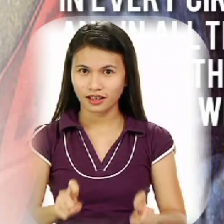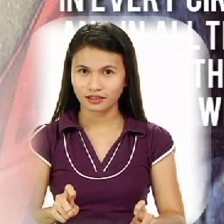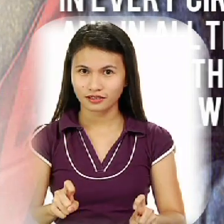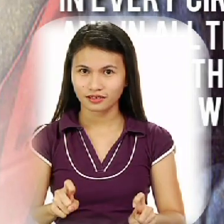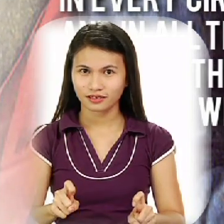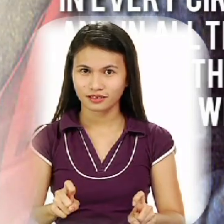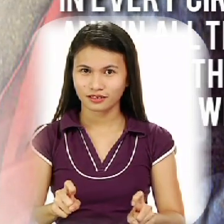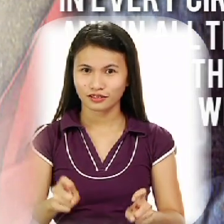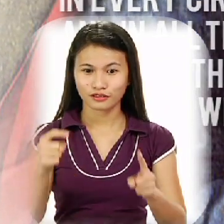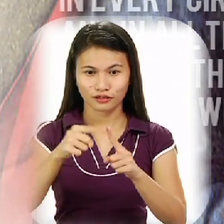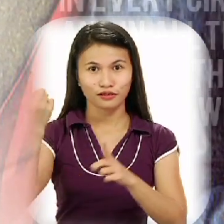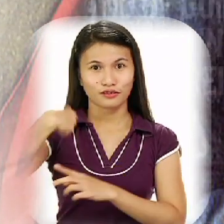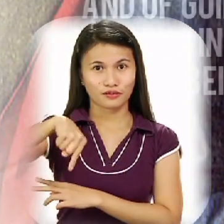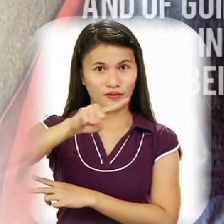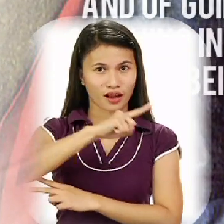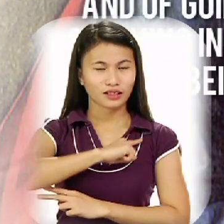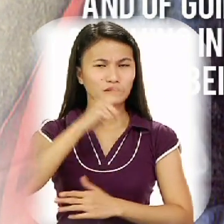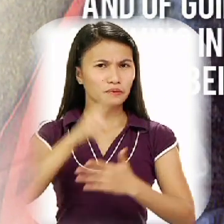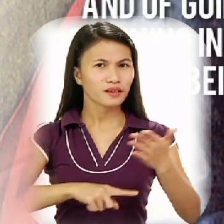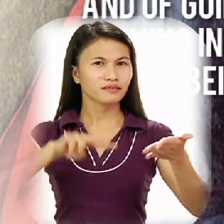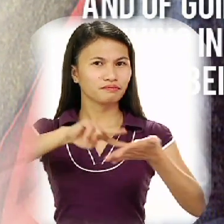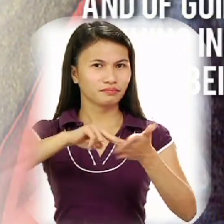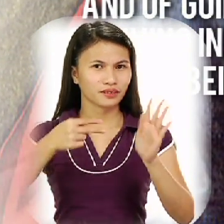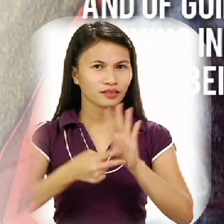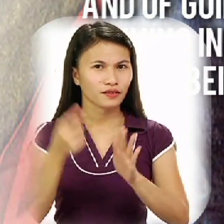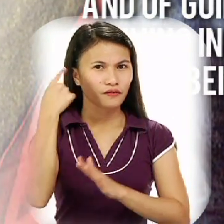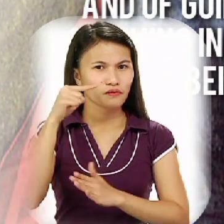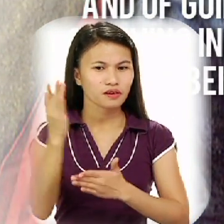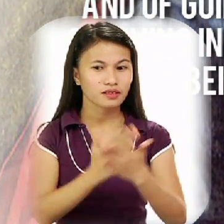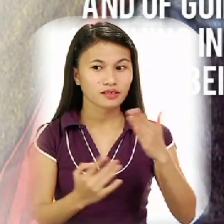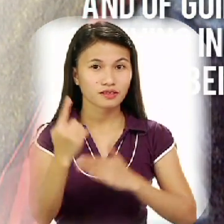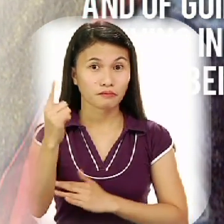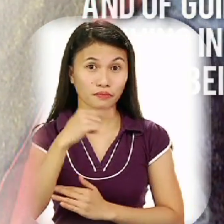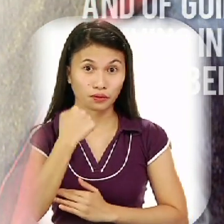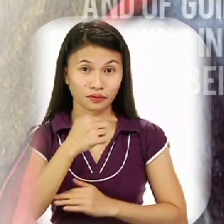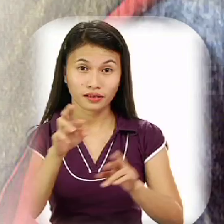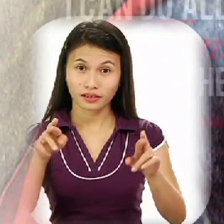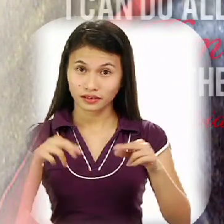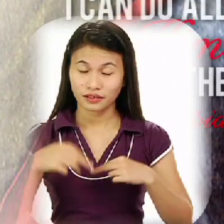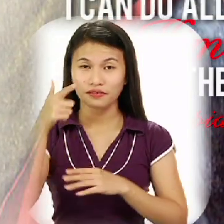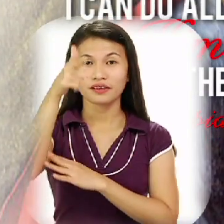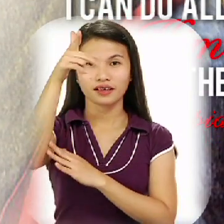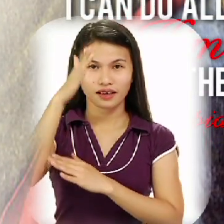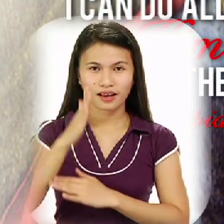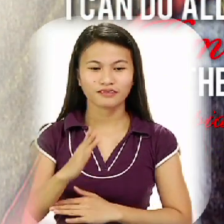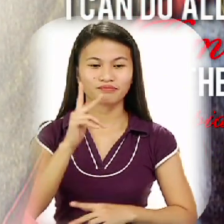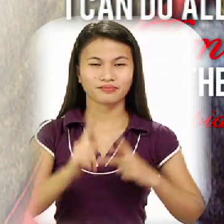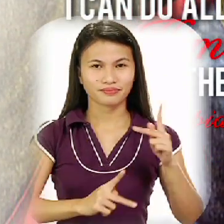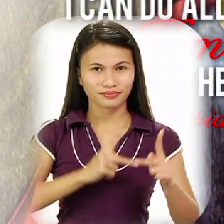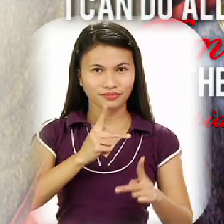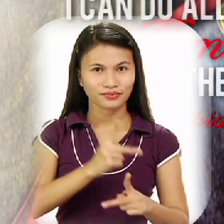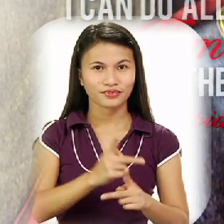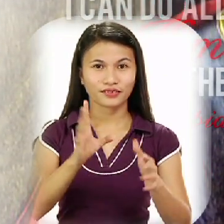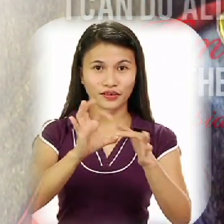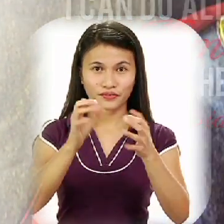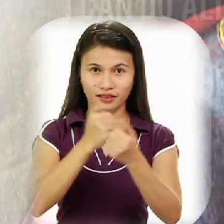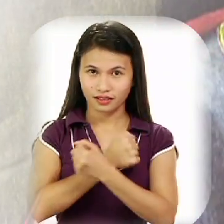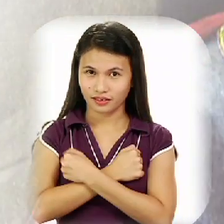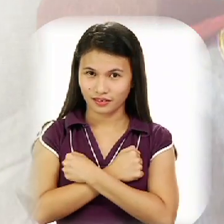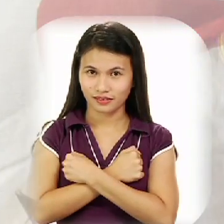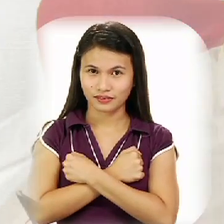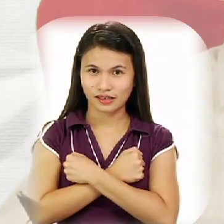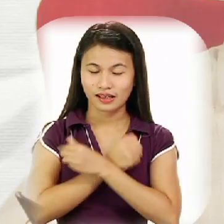testify to us what it means for someone to have received God's generous